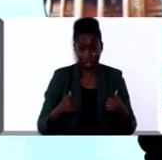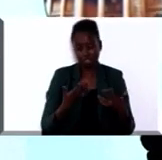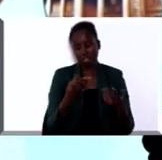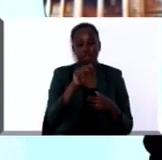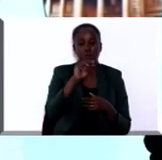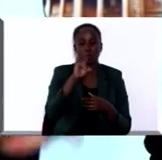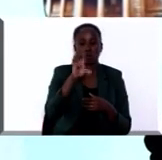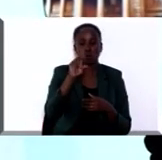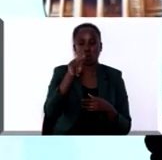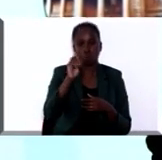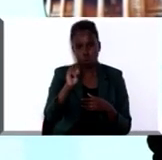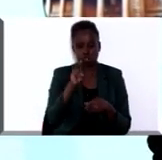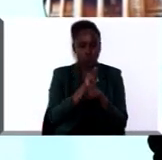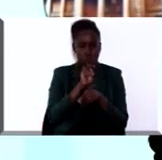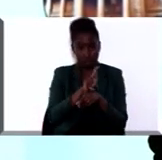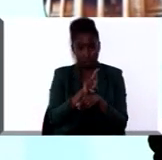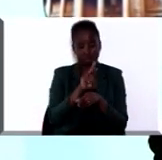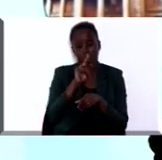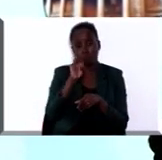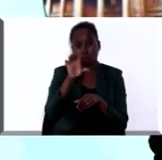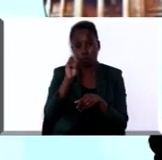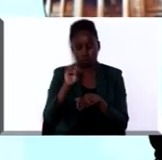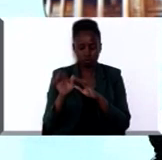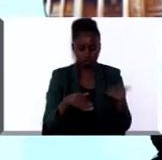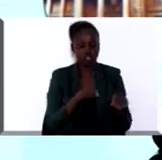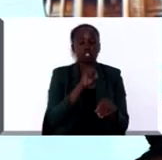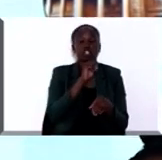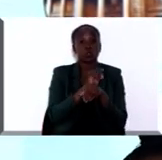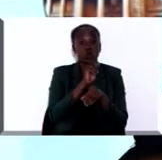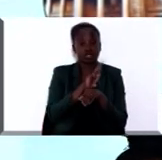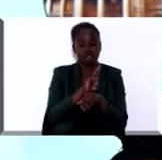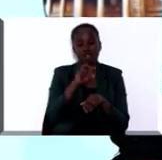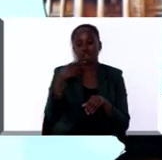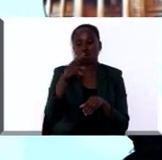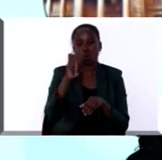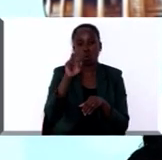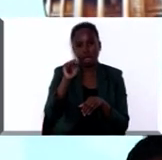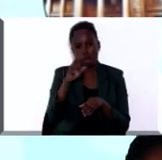Dr. Confidence Muloko. Dr. Gwen Ramkhupa, our former